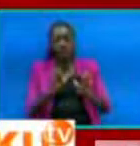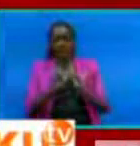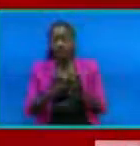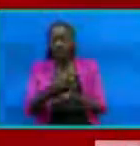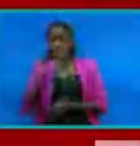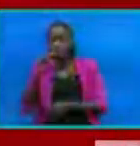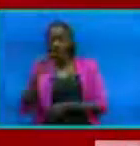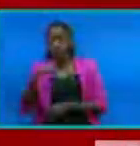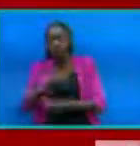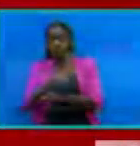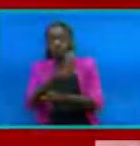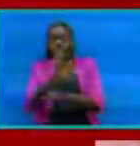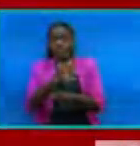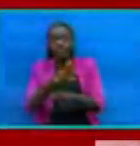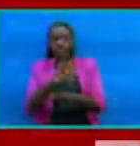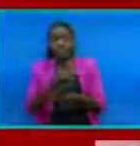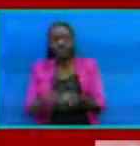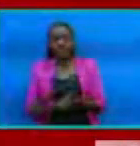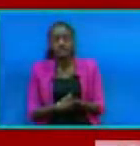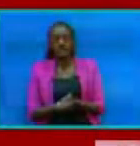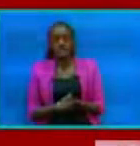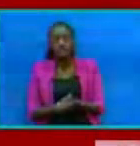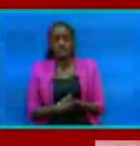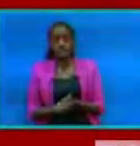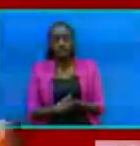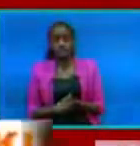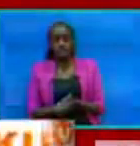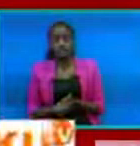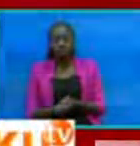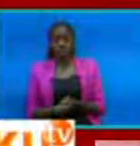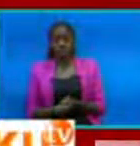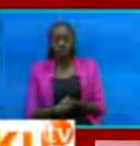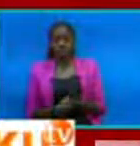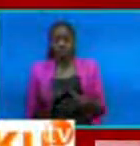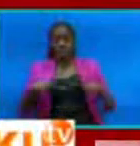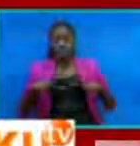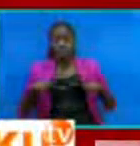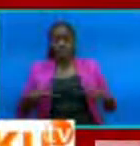or to the gym or doing the action physically.